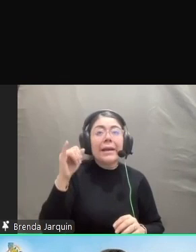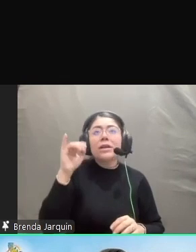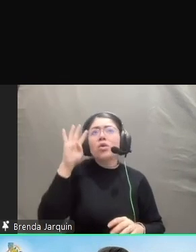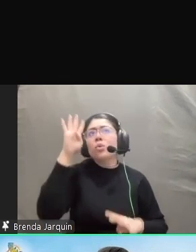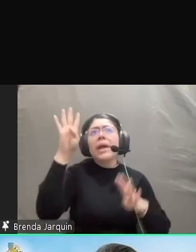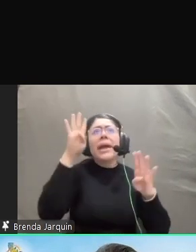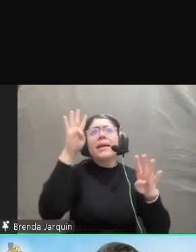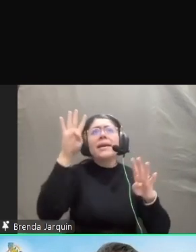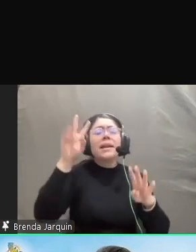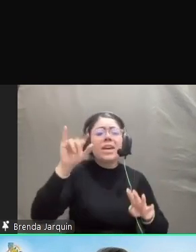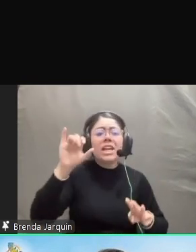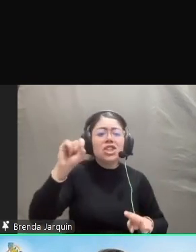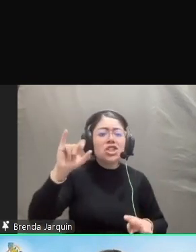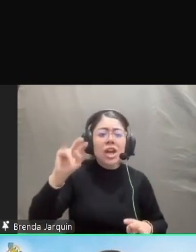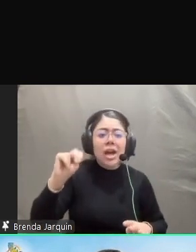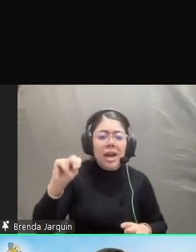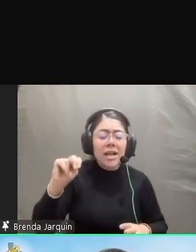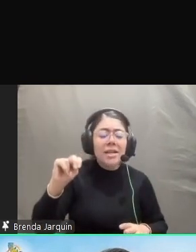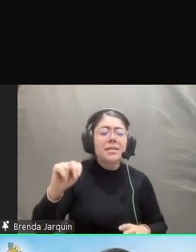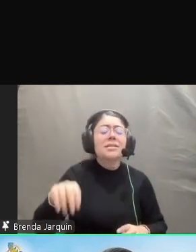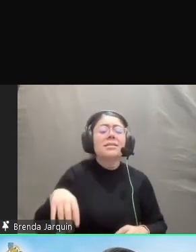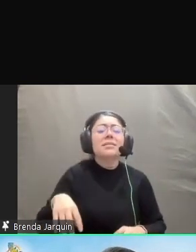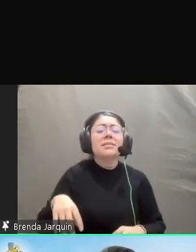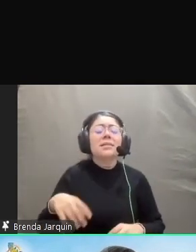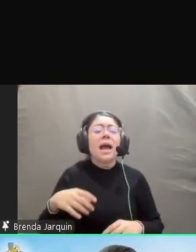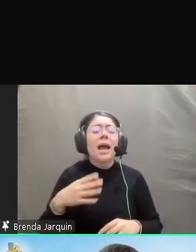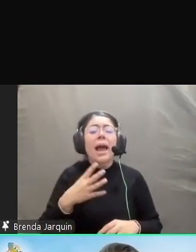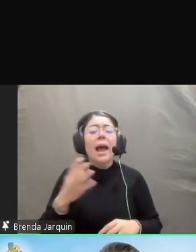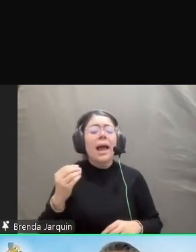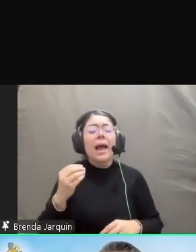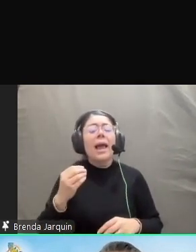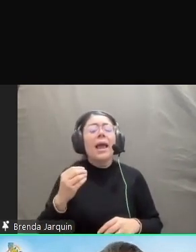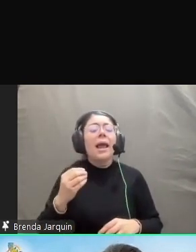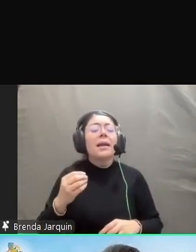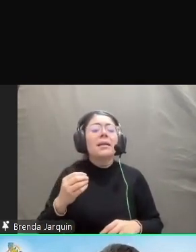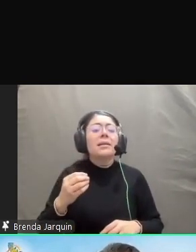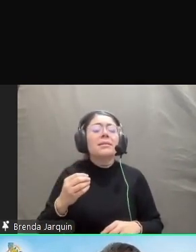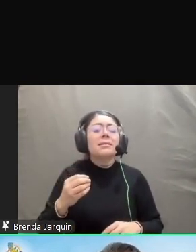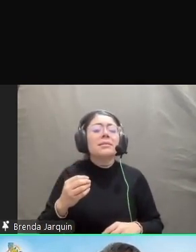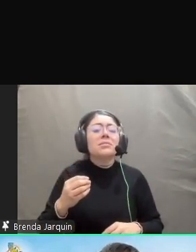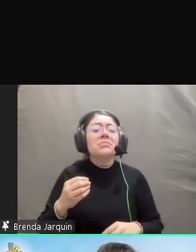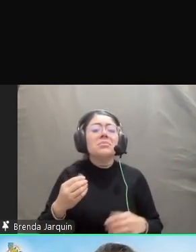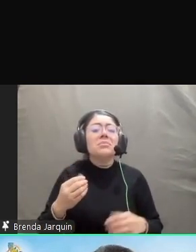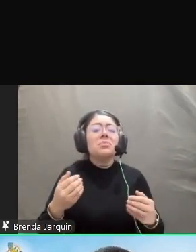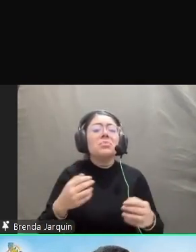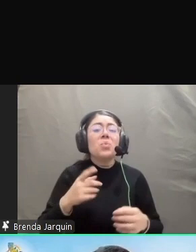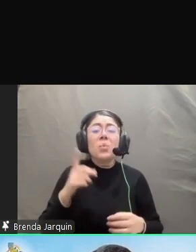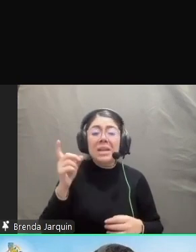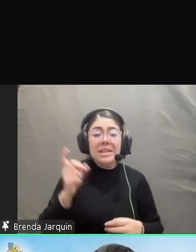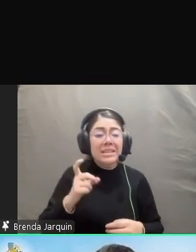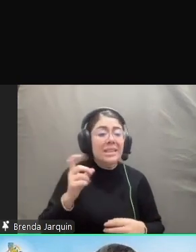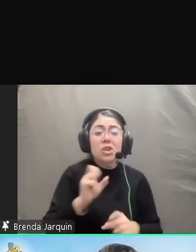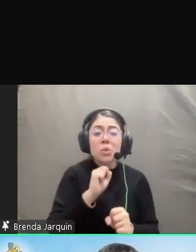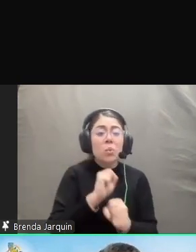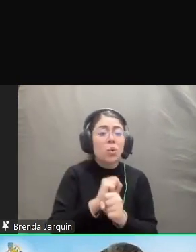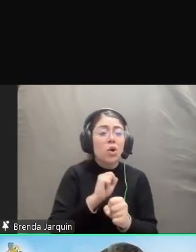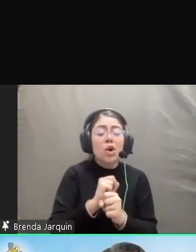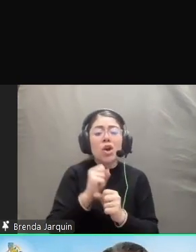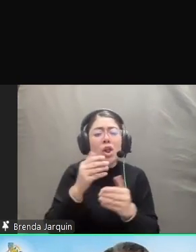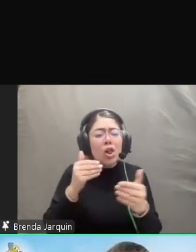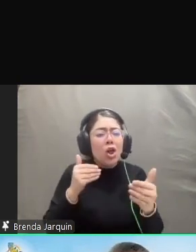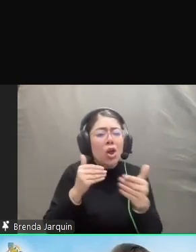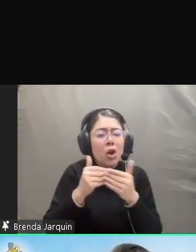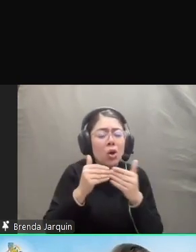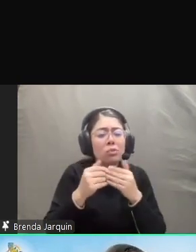are reporting separate requirements to different entities, yet we are both required to work very closely